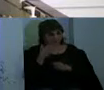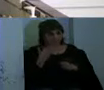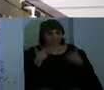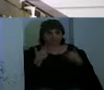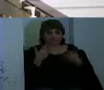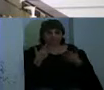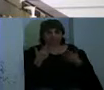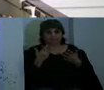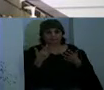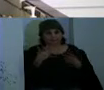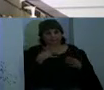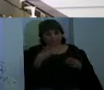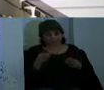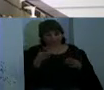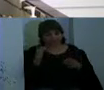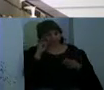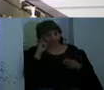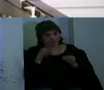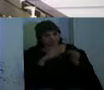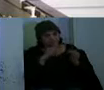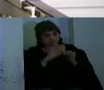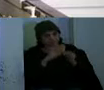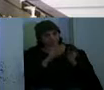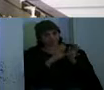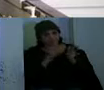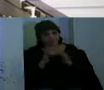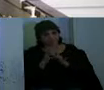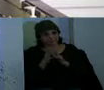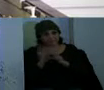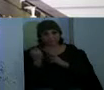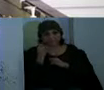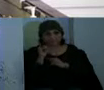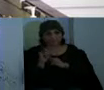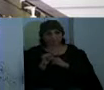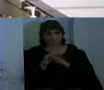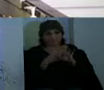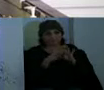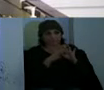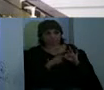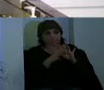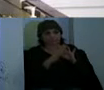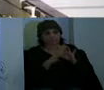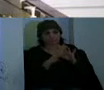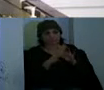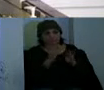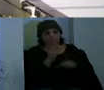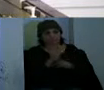Jesus as that eternal bond that holds